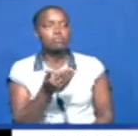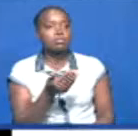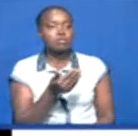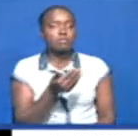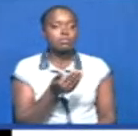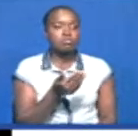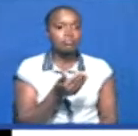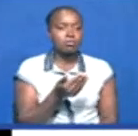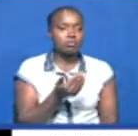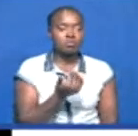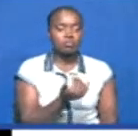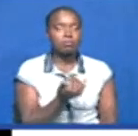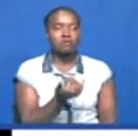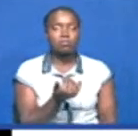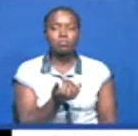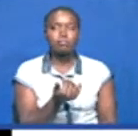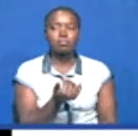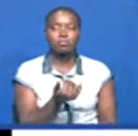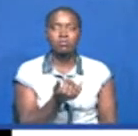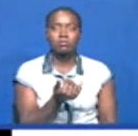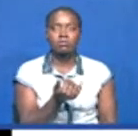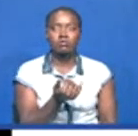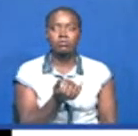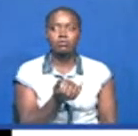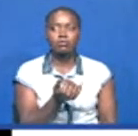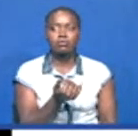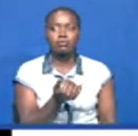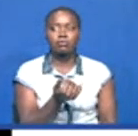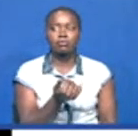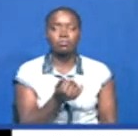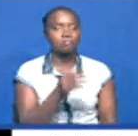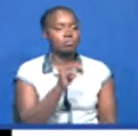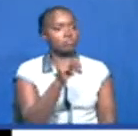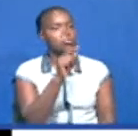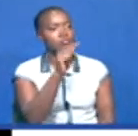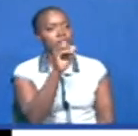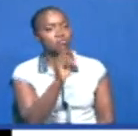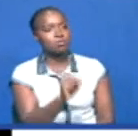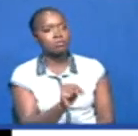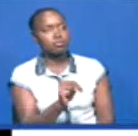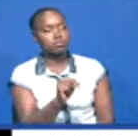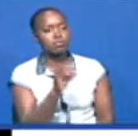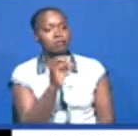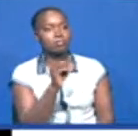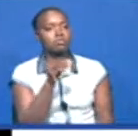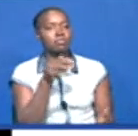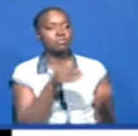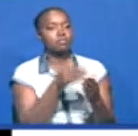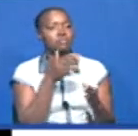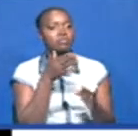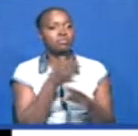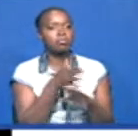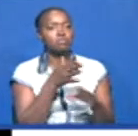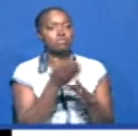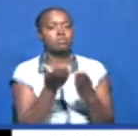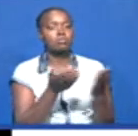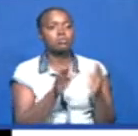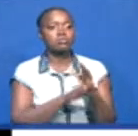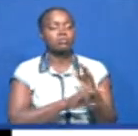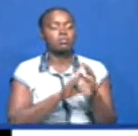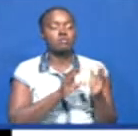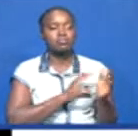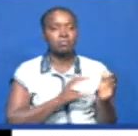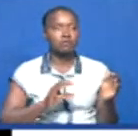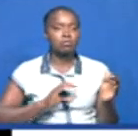And I want to turn to Mr. Samuel Matano, the Vice Chair of Anti-Illicit Trade Subcommittee at the Kenya Association of